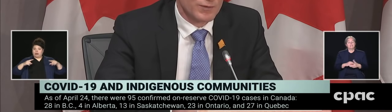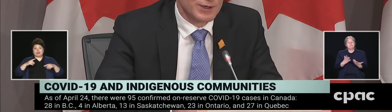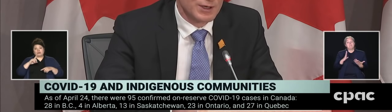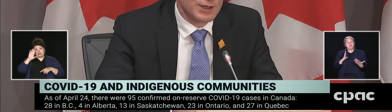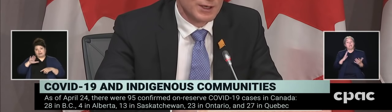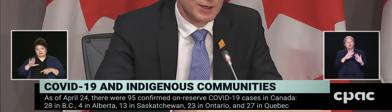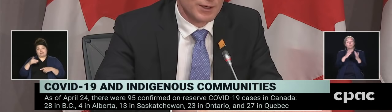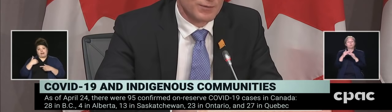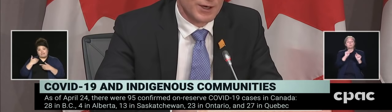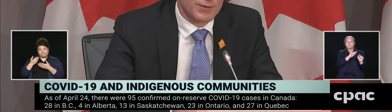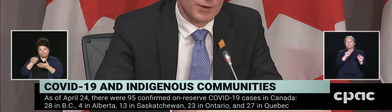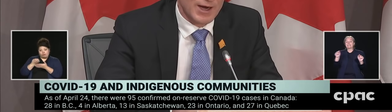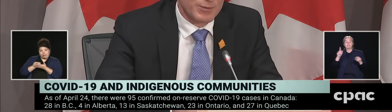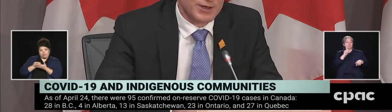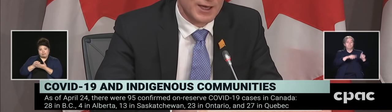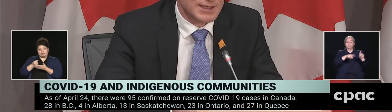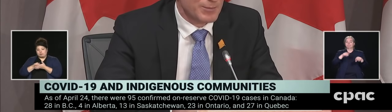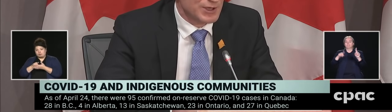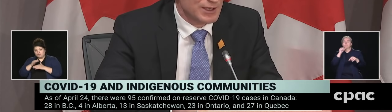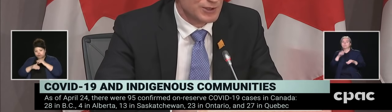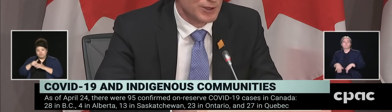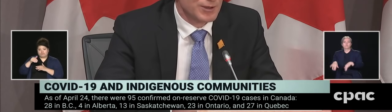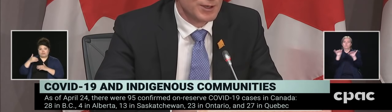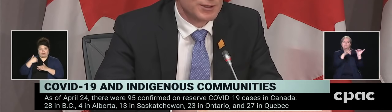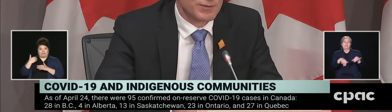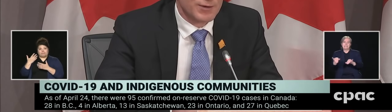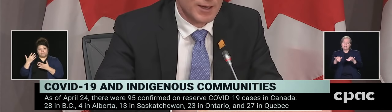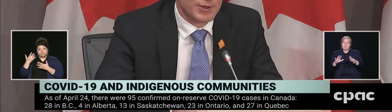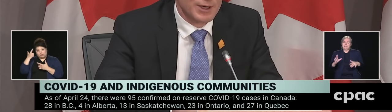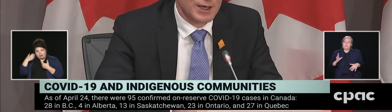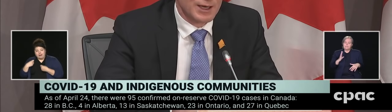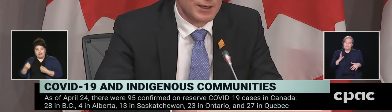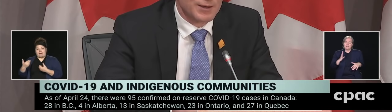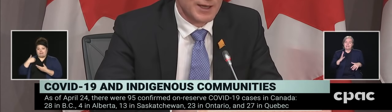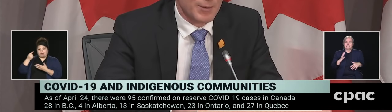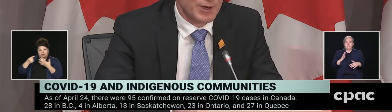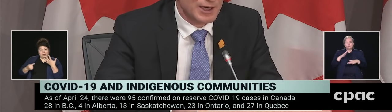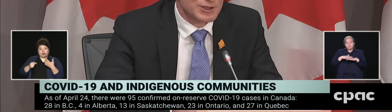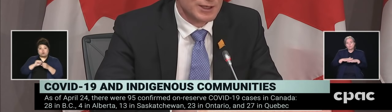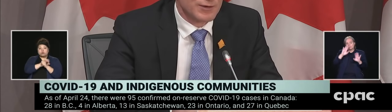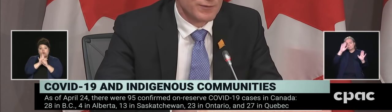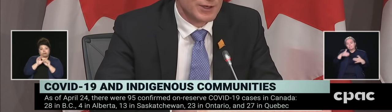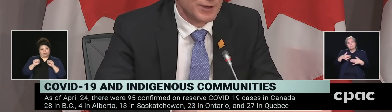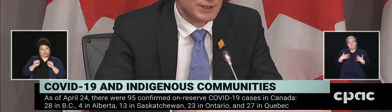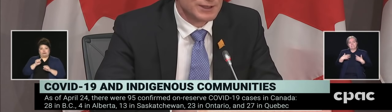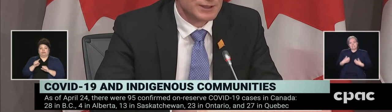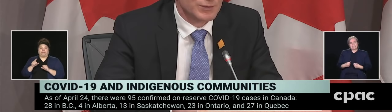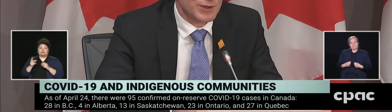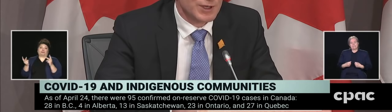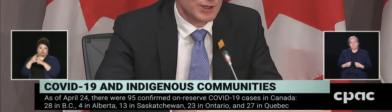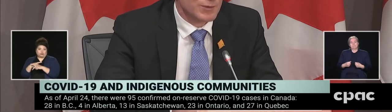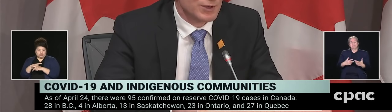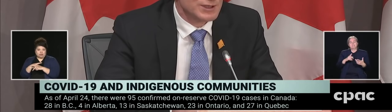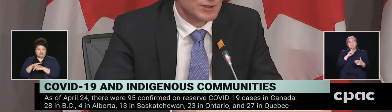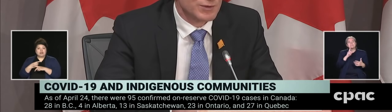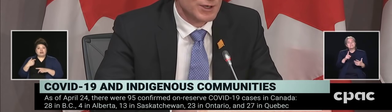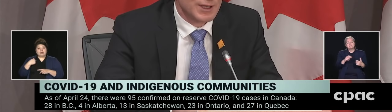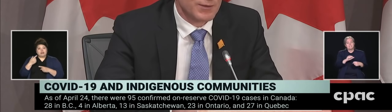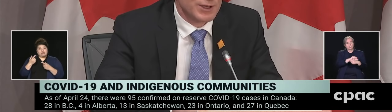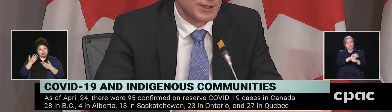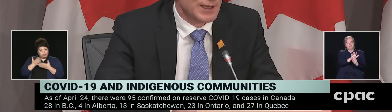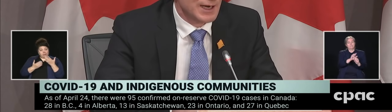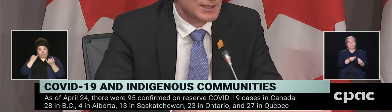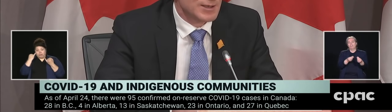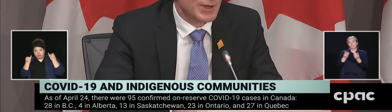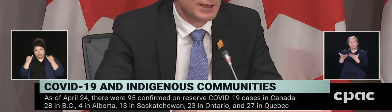conditions where COVID can run rampant, has that potential to run rampant. The apprehension and fear that exists within the communities is real,